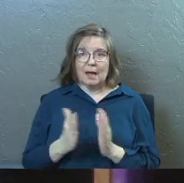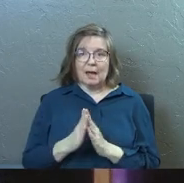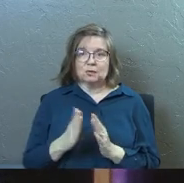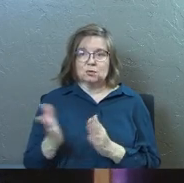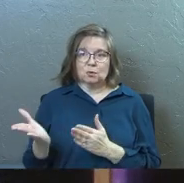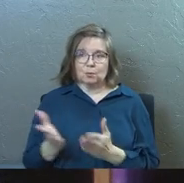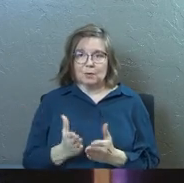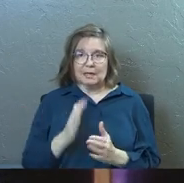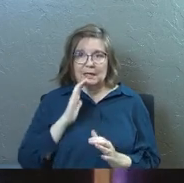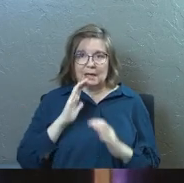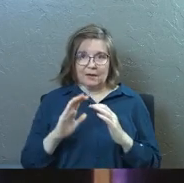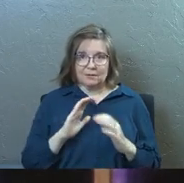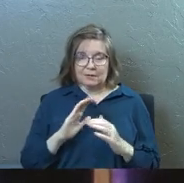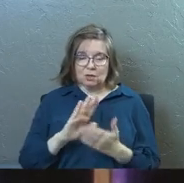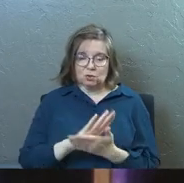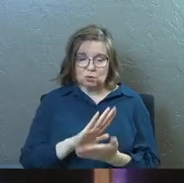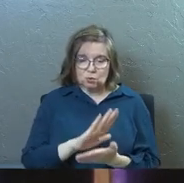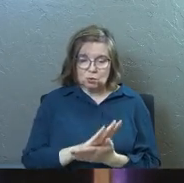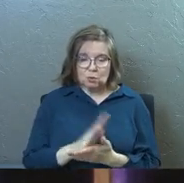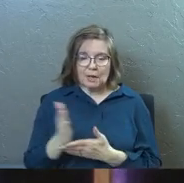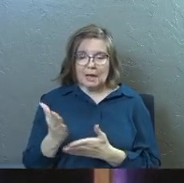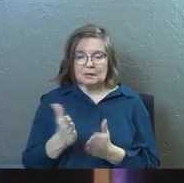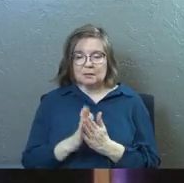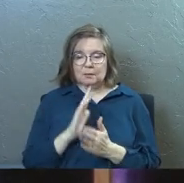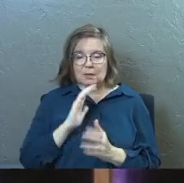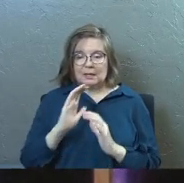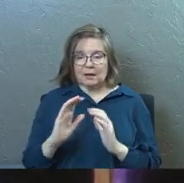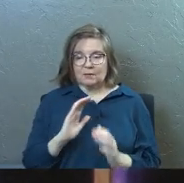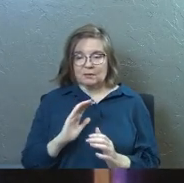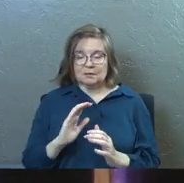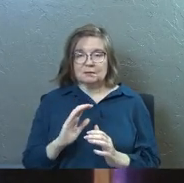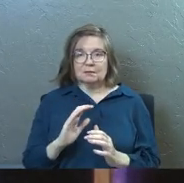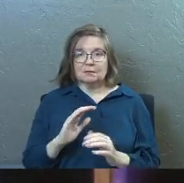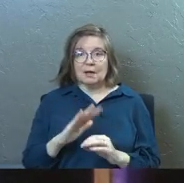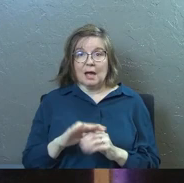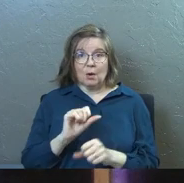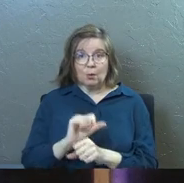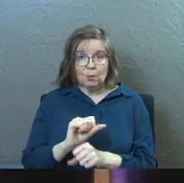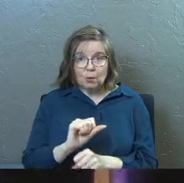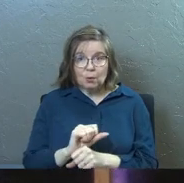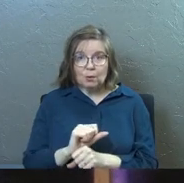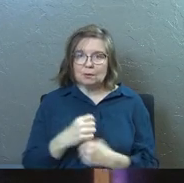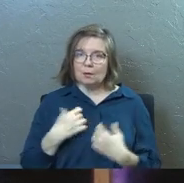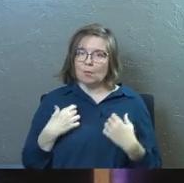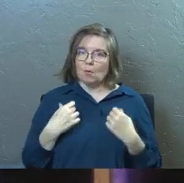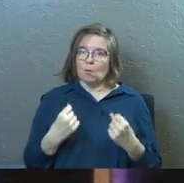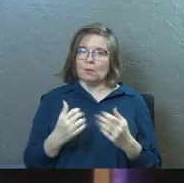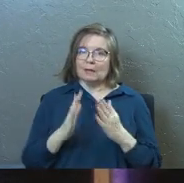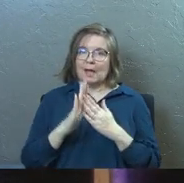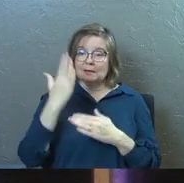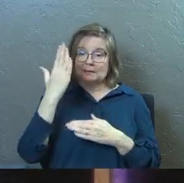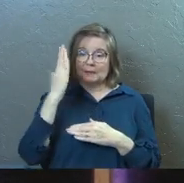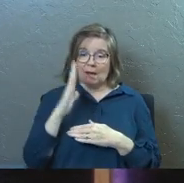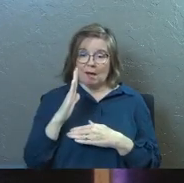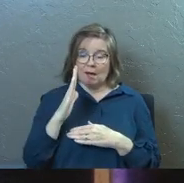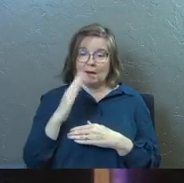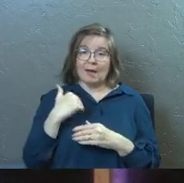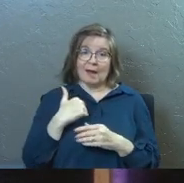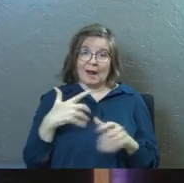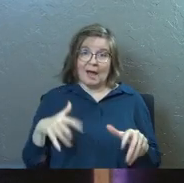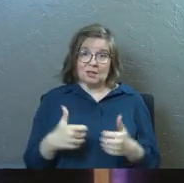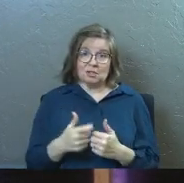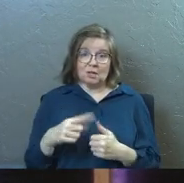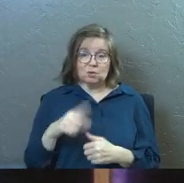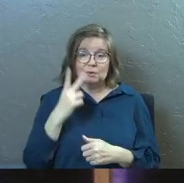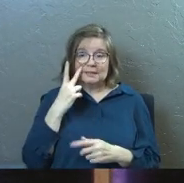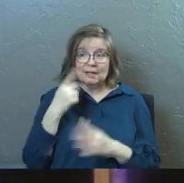Ask him to bring conversations at school. Ask him to bring conversations at work. Boldly ask God, and I